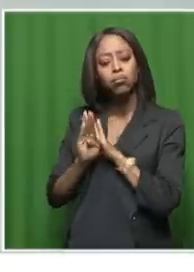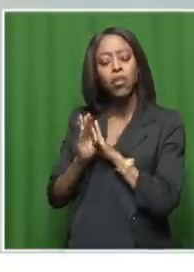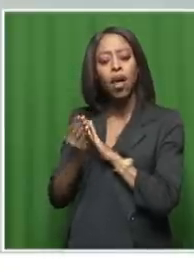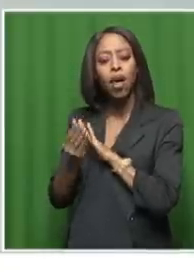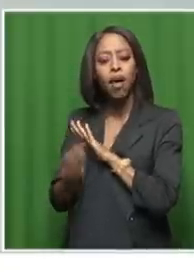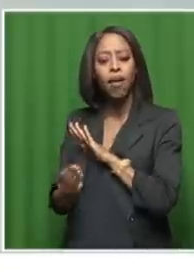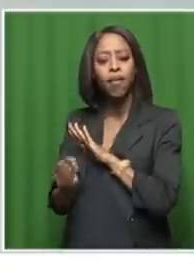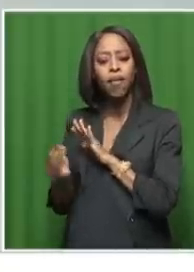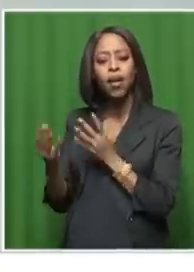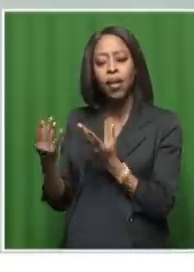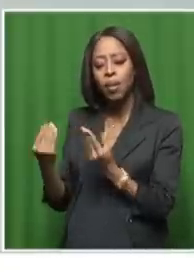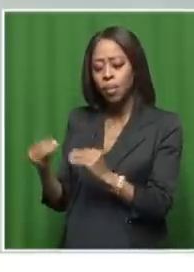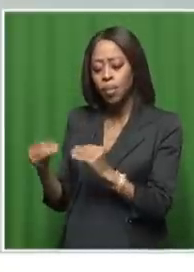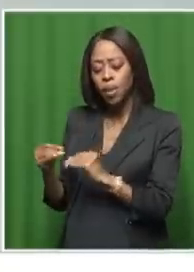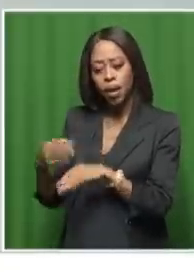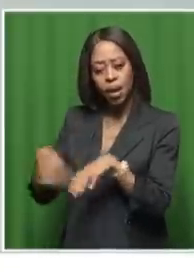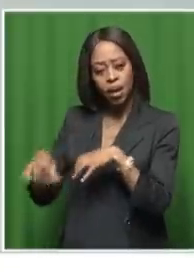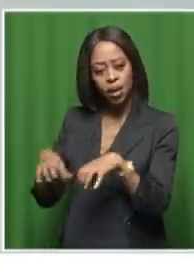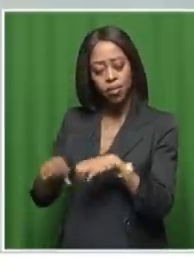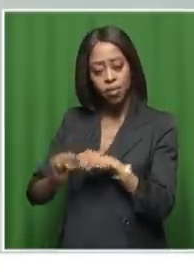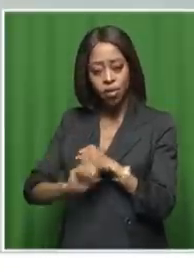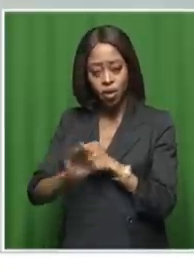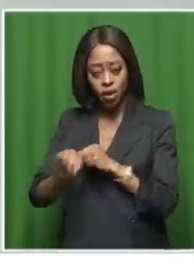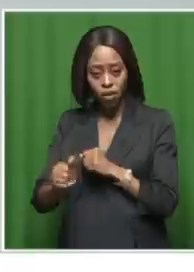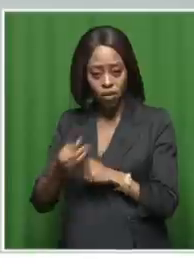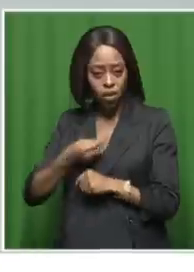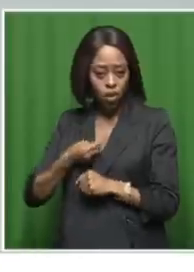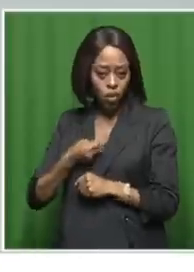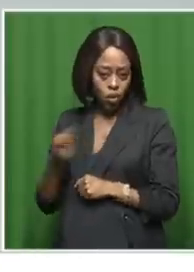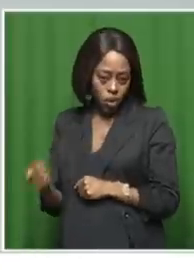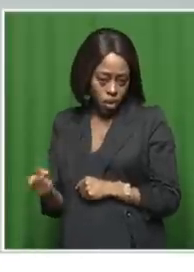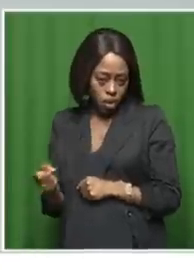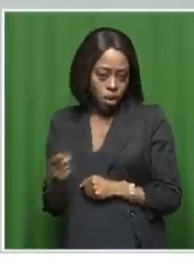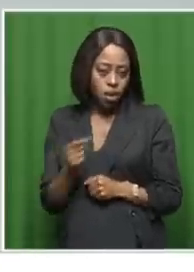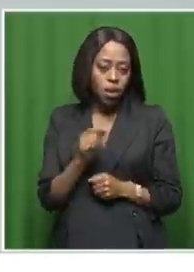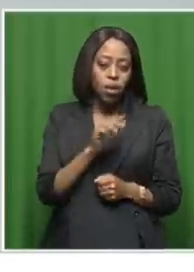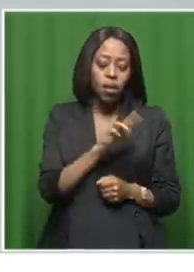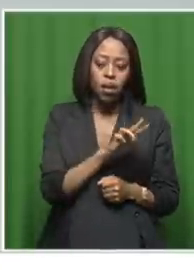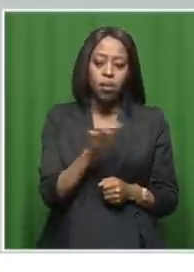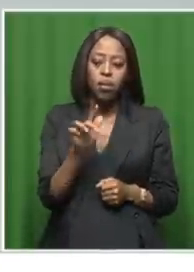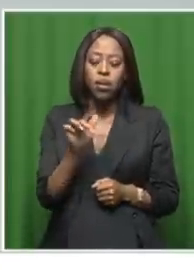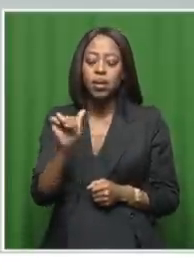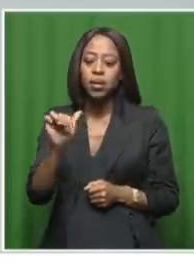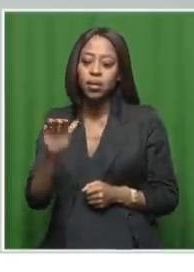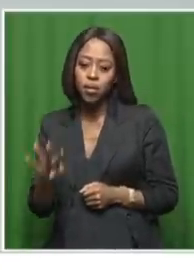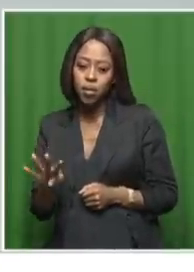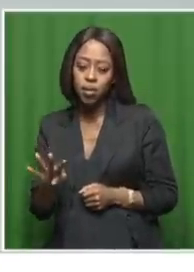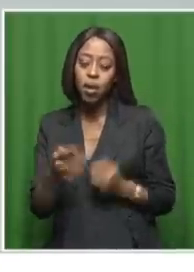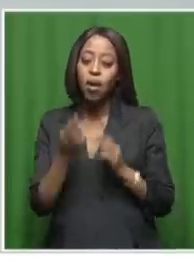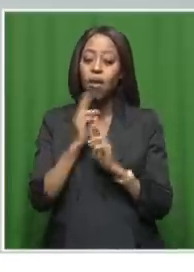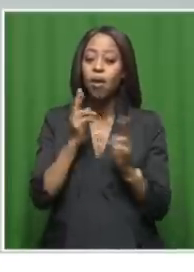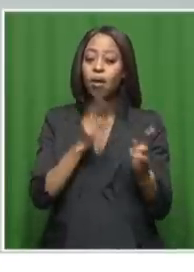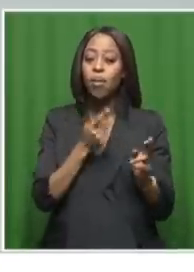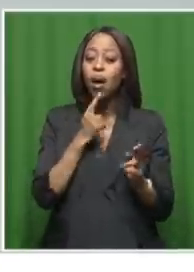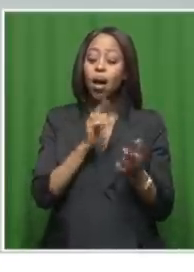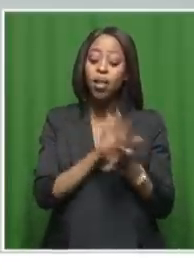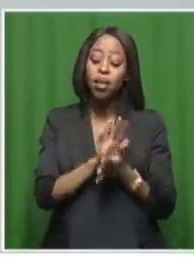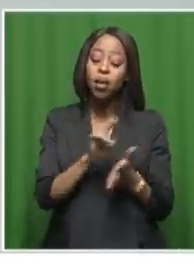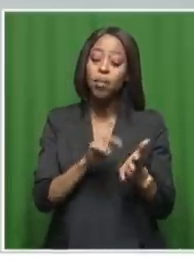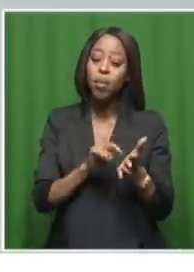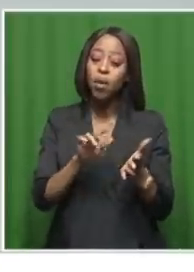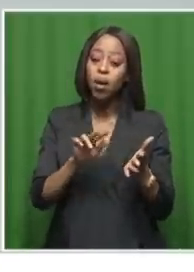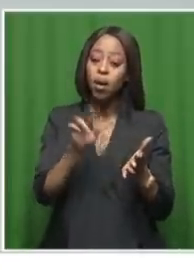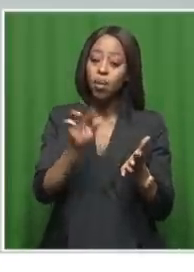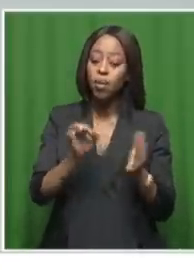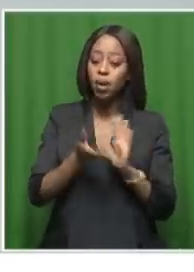stage entrepreneurial activity among South Africans aged between 18 and 64. The report shows an increase from